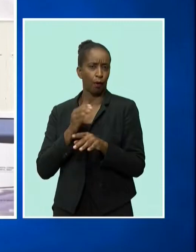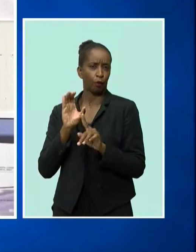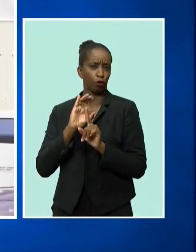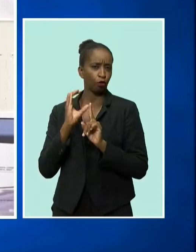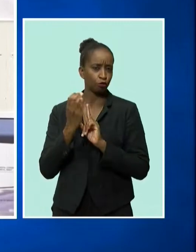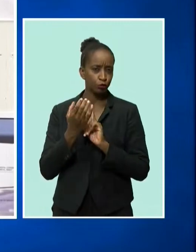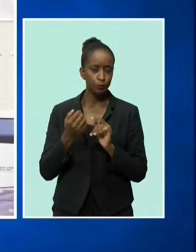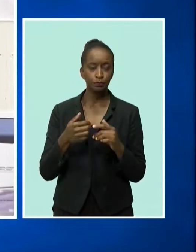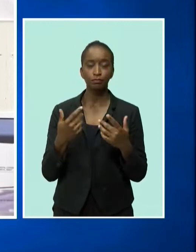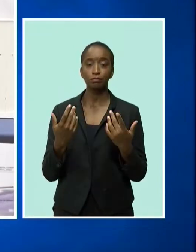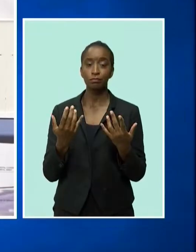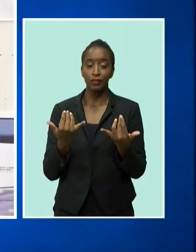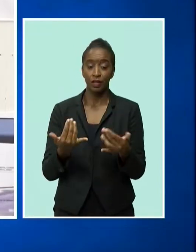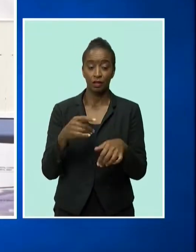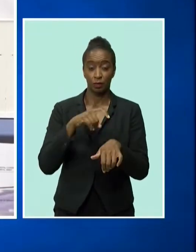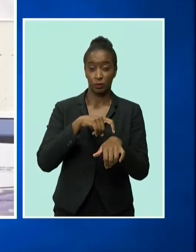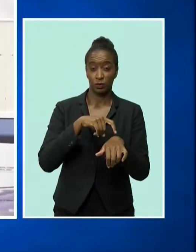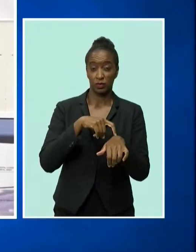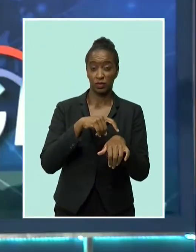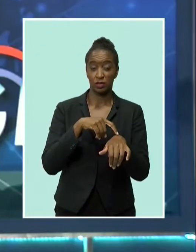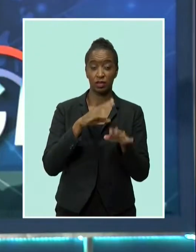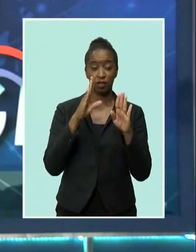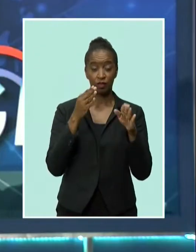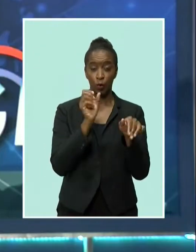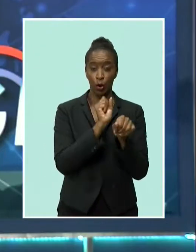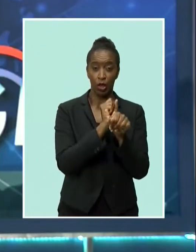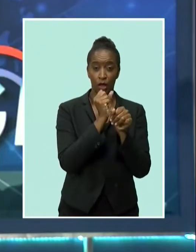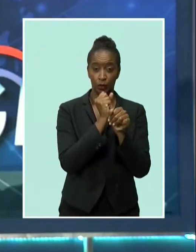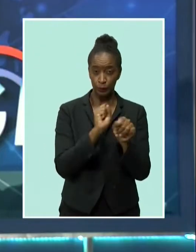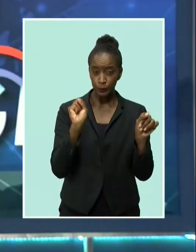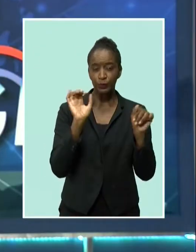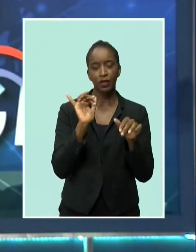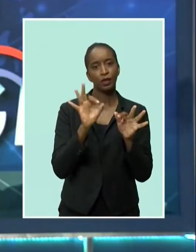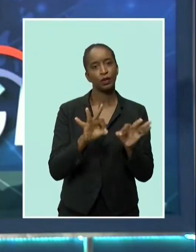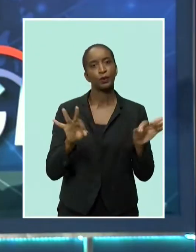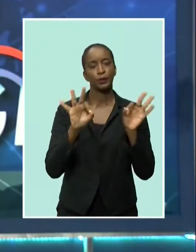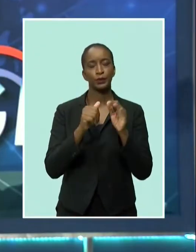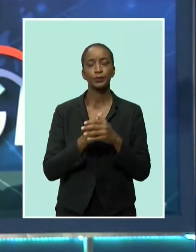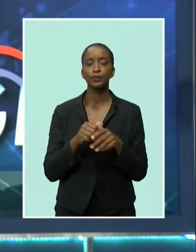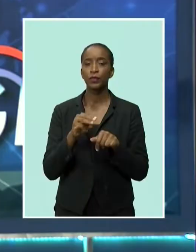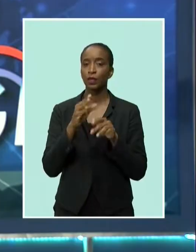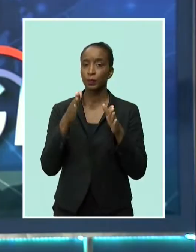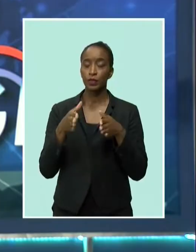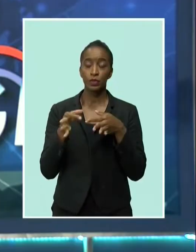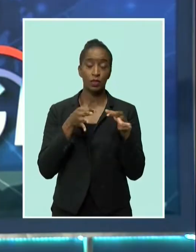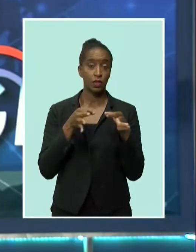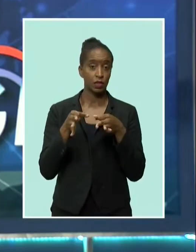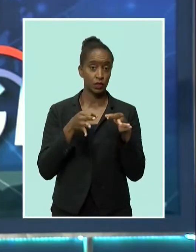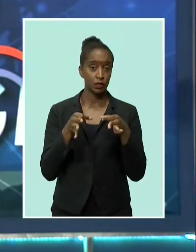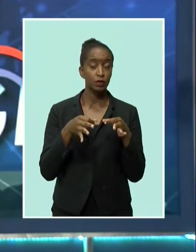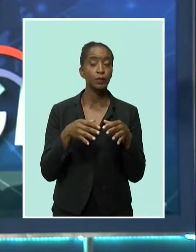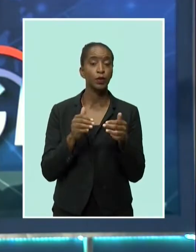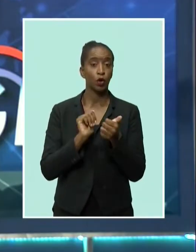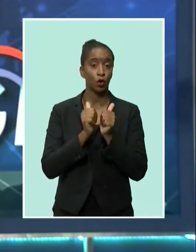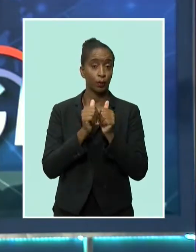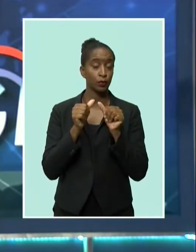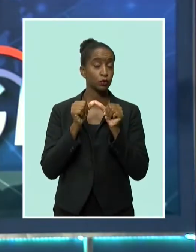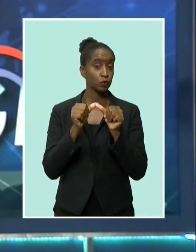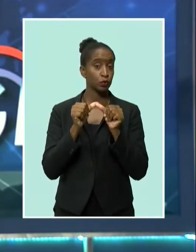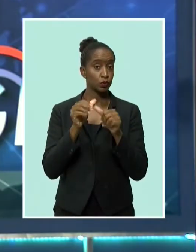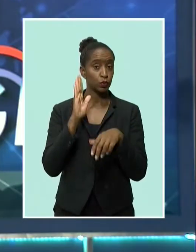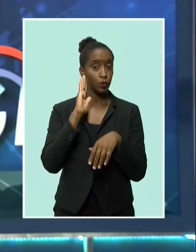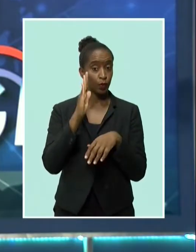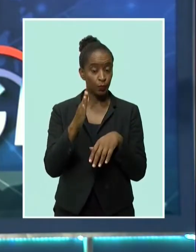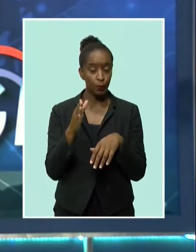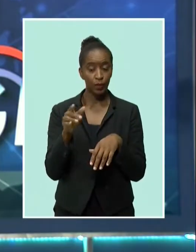the context of the season of emancipation. Dr. Munro-Knight says the next phase of the competition will see the announcement of the top